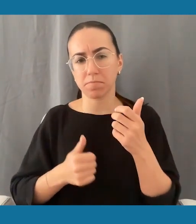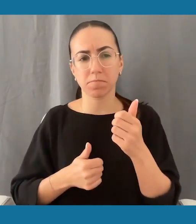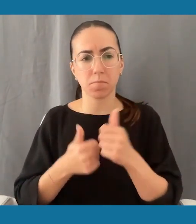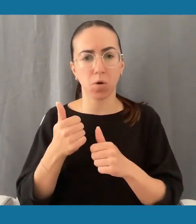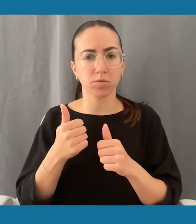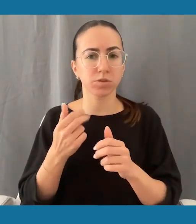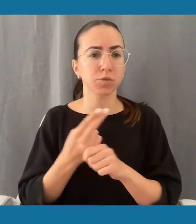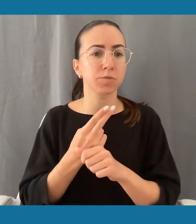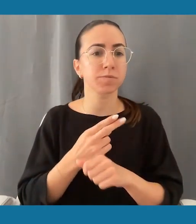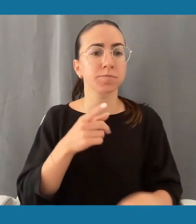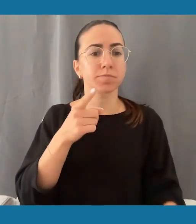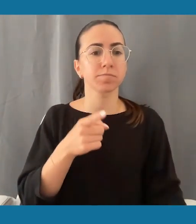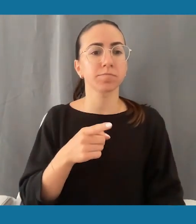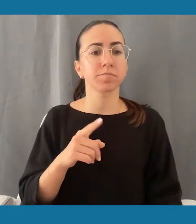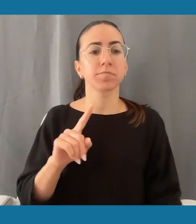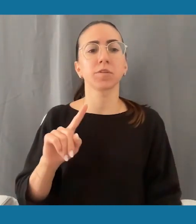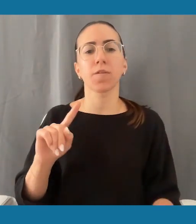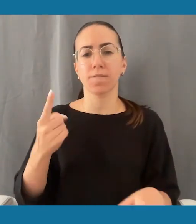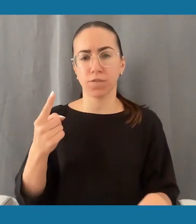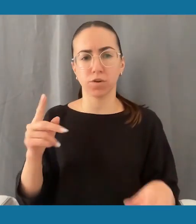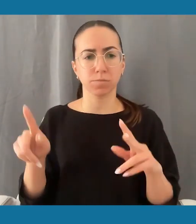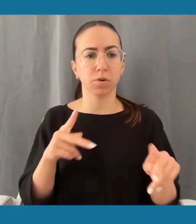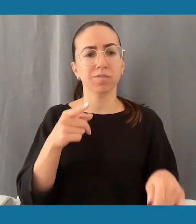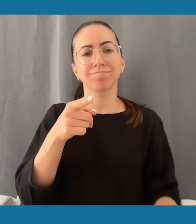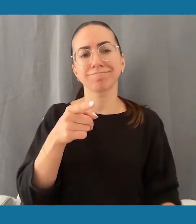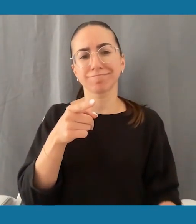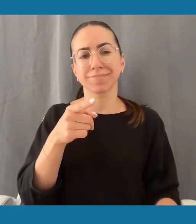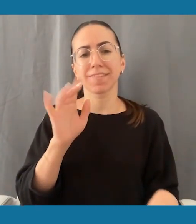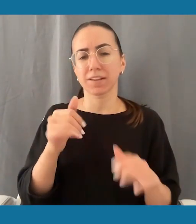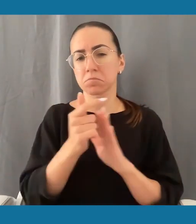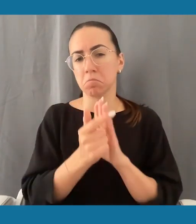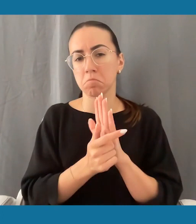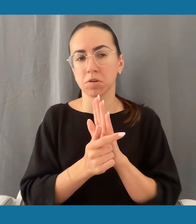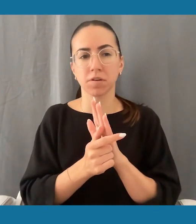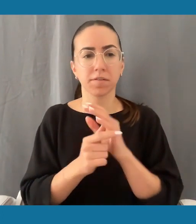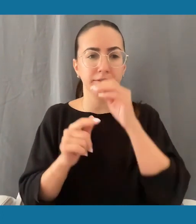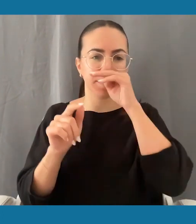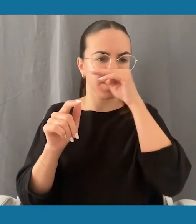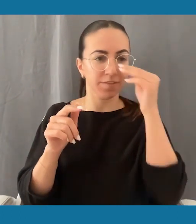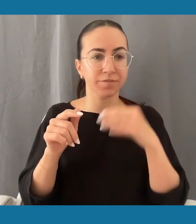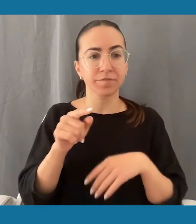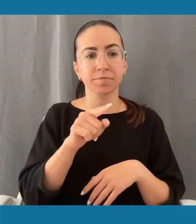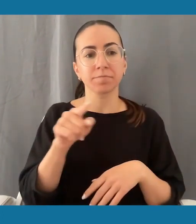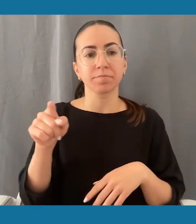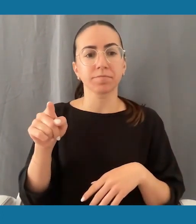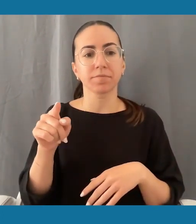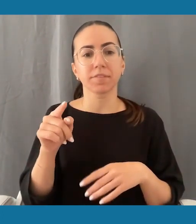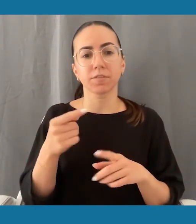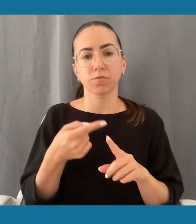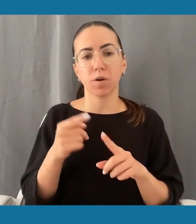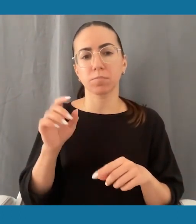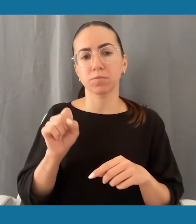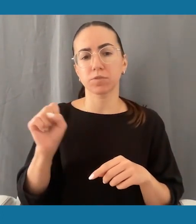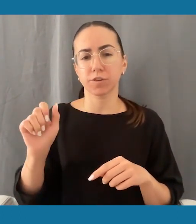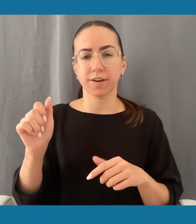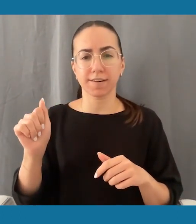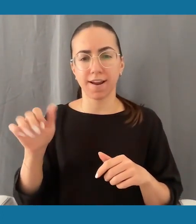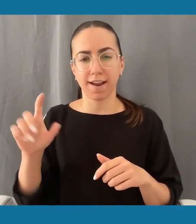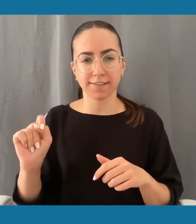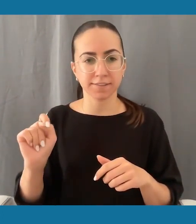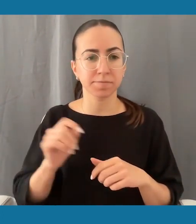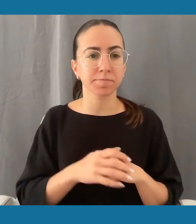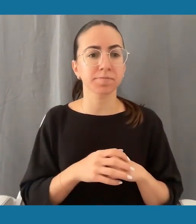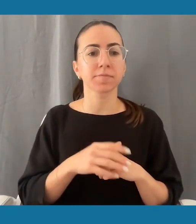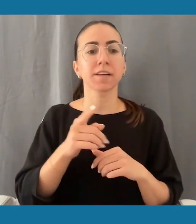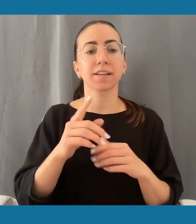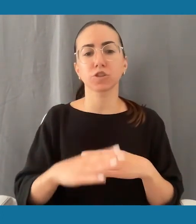discussing today. So the first party trust, I gave you the statutory citation, it's 1396(d)(4)(a) of the Social Security Act. This